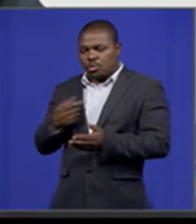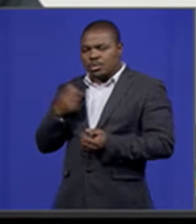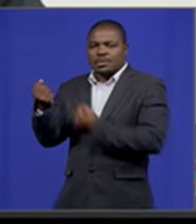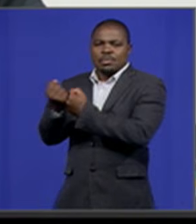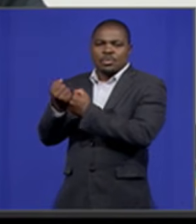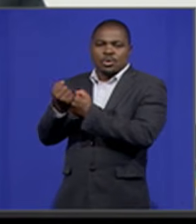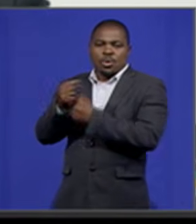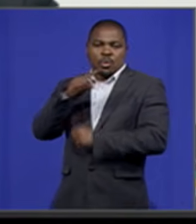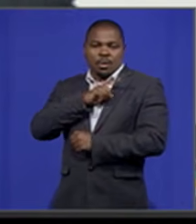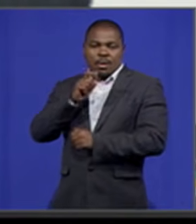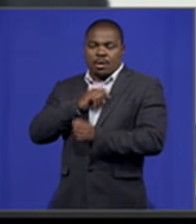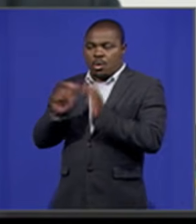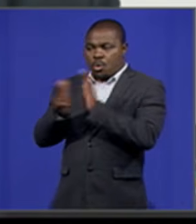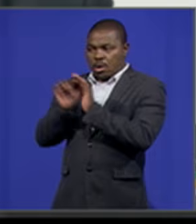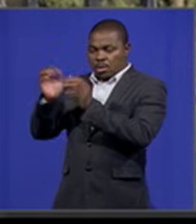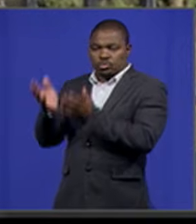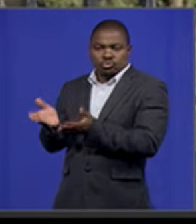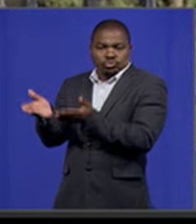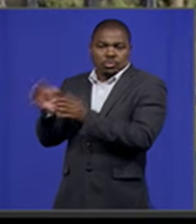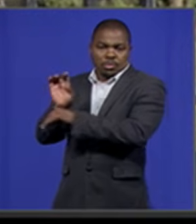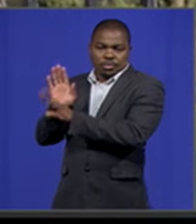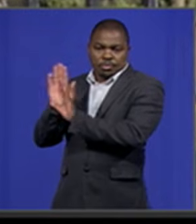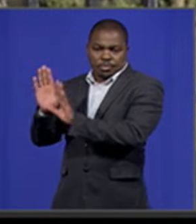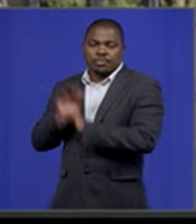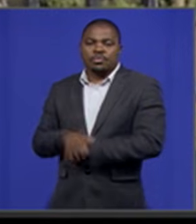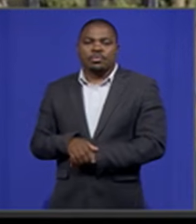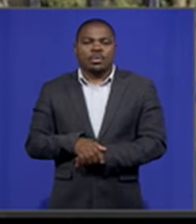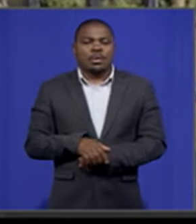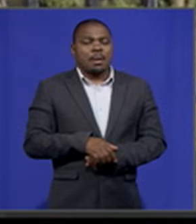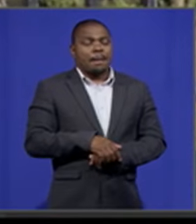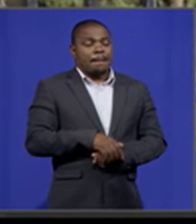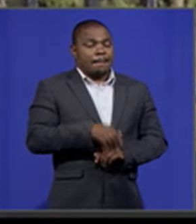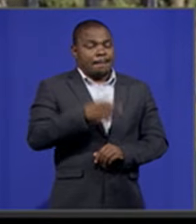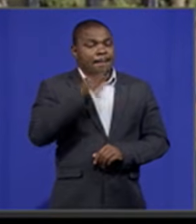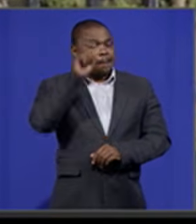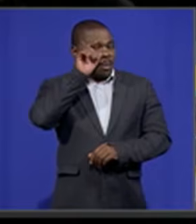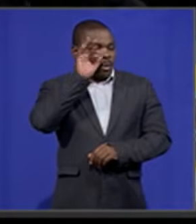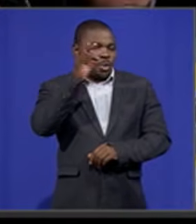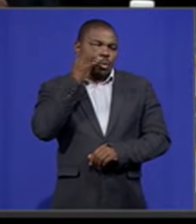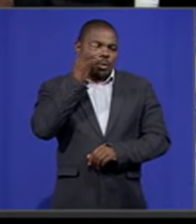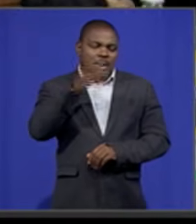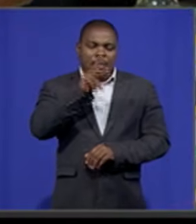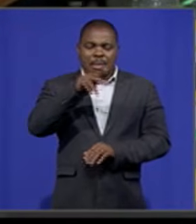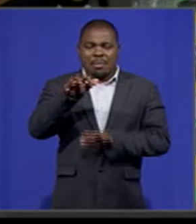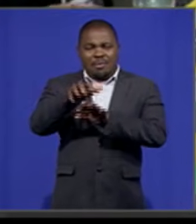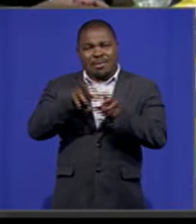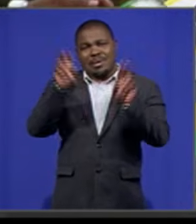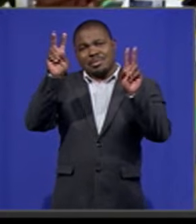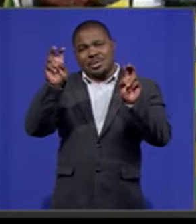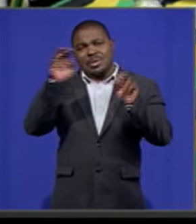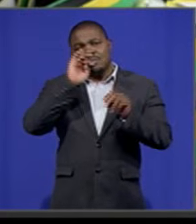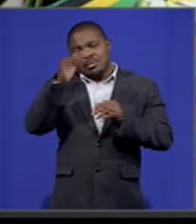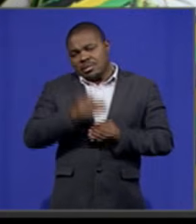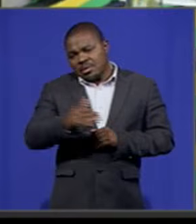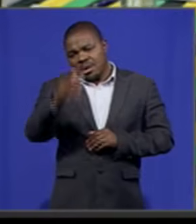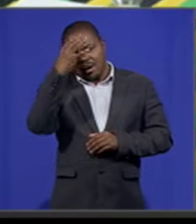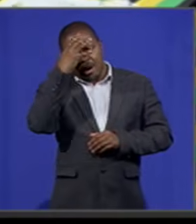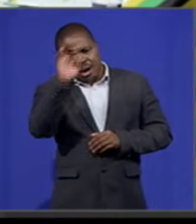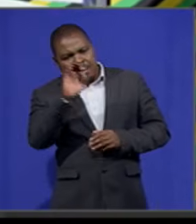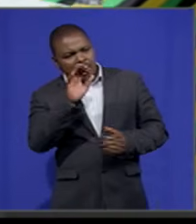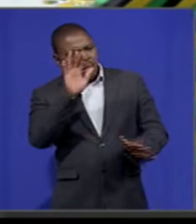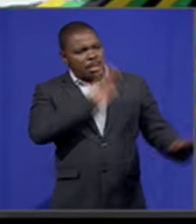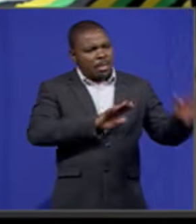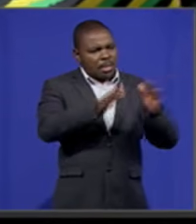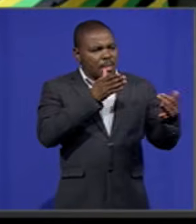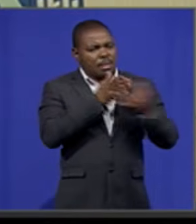his lawyers may advise. Mbalula o boletše gape gore phoko ya phalaphala yeo e tšwelago pele e ka se šitiše merero ya mmušo ka gare ga